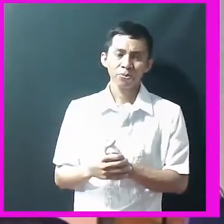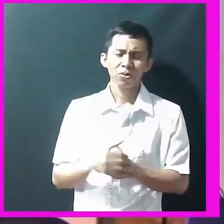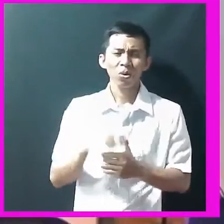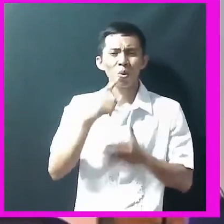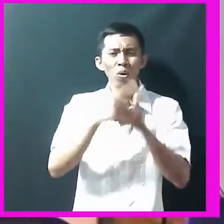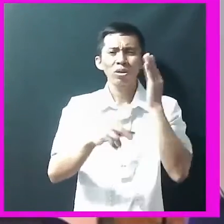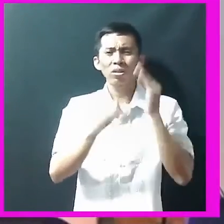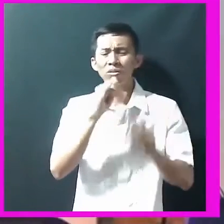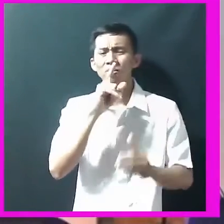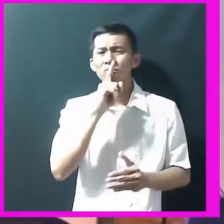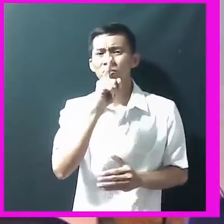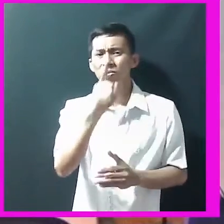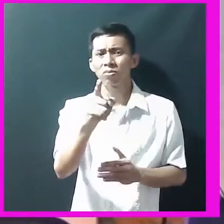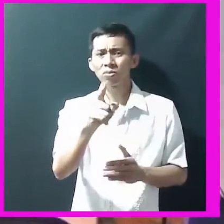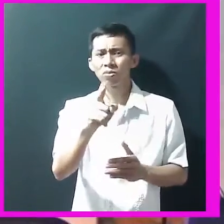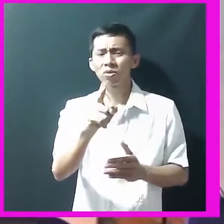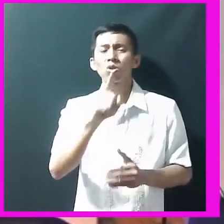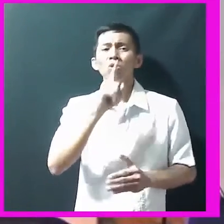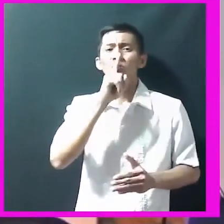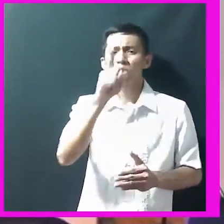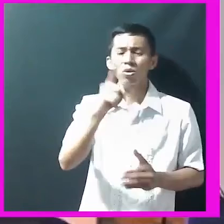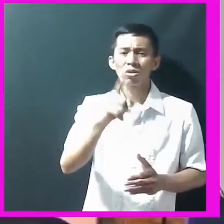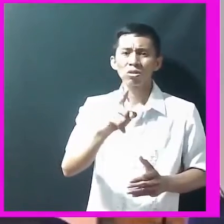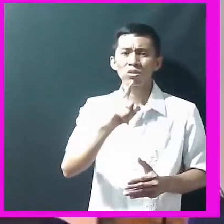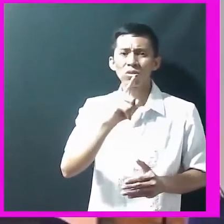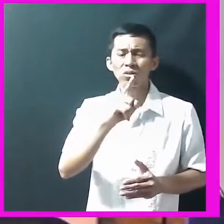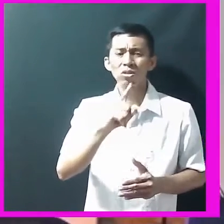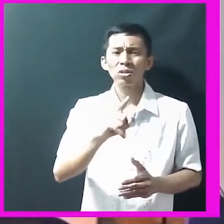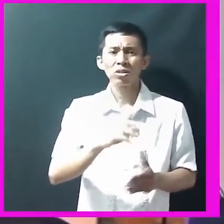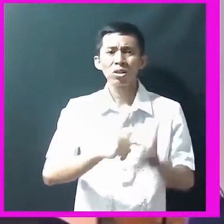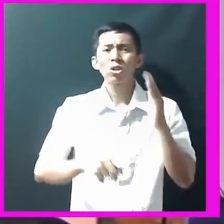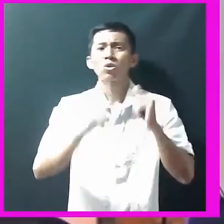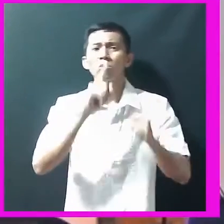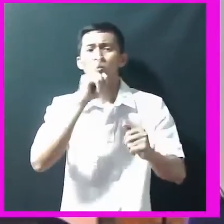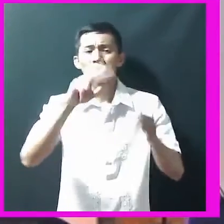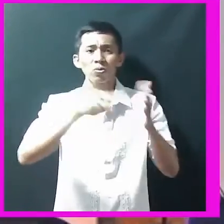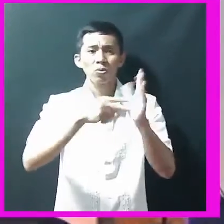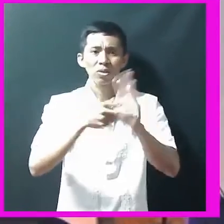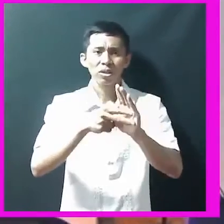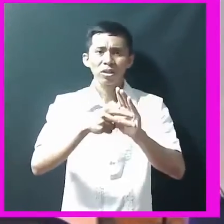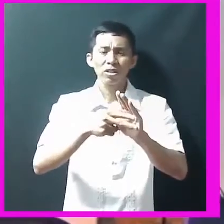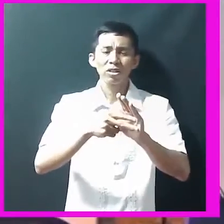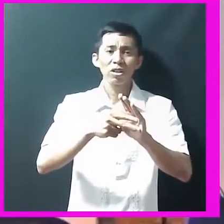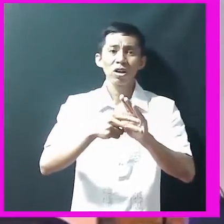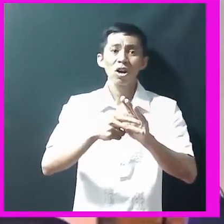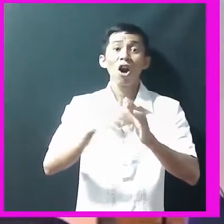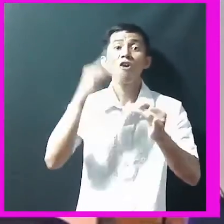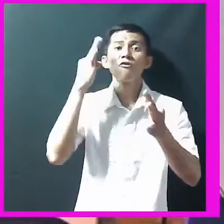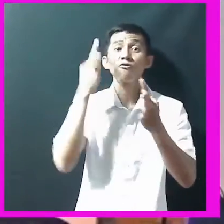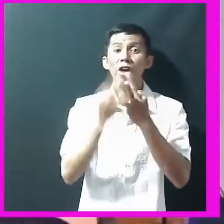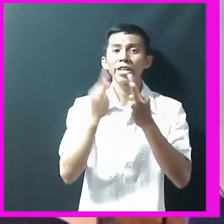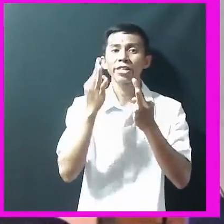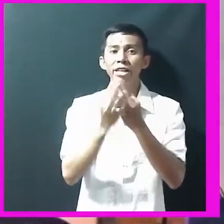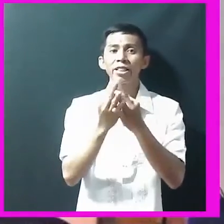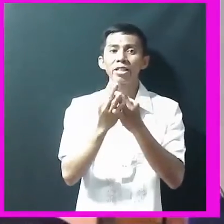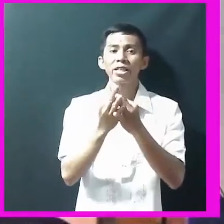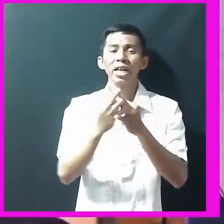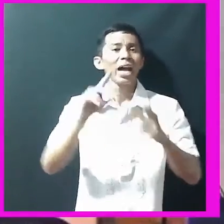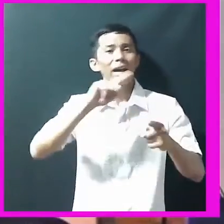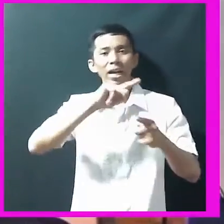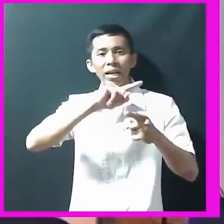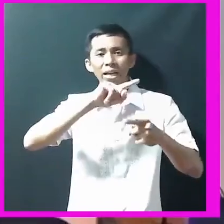What is truth? Truth is absolute. That means it is fixed. That means